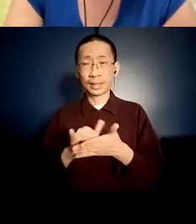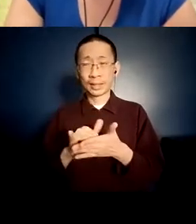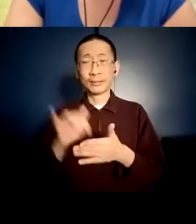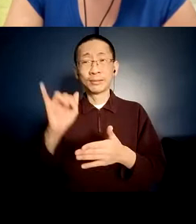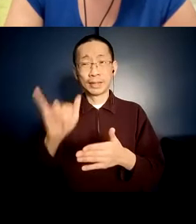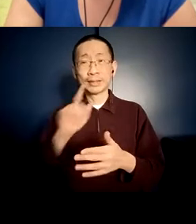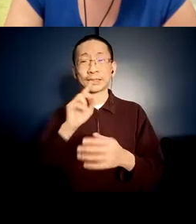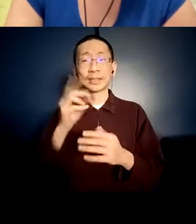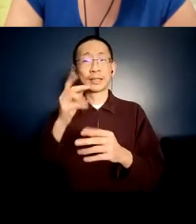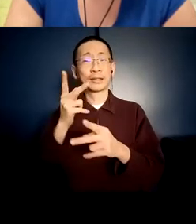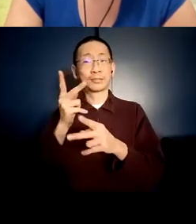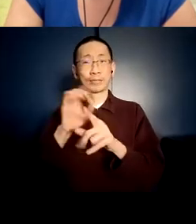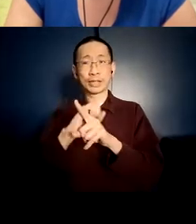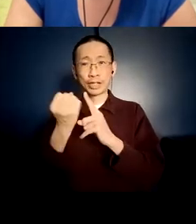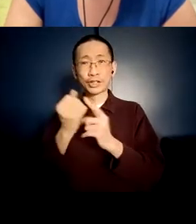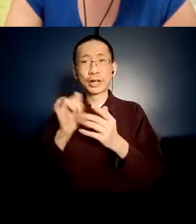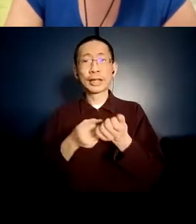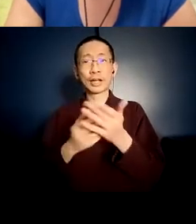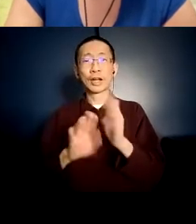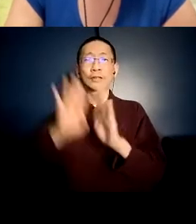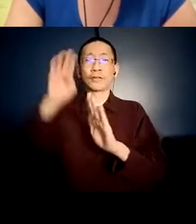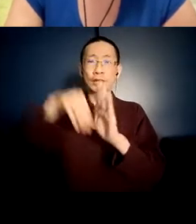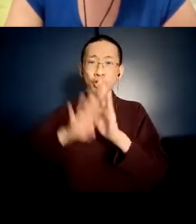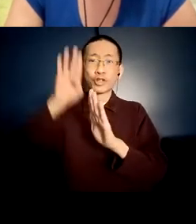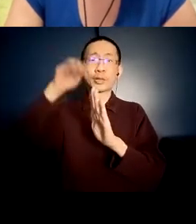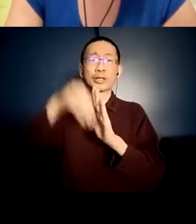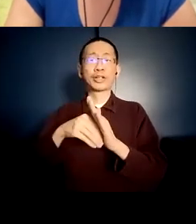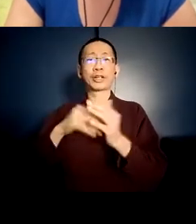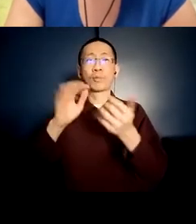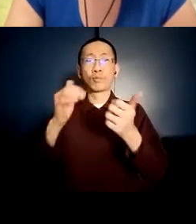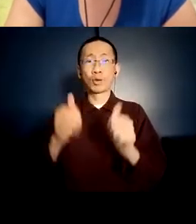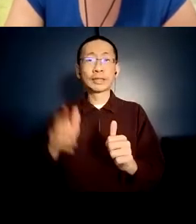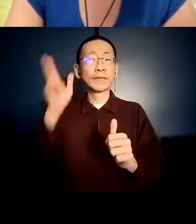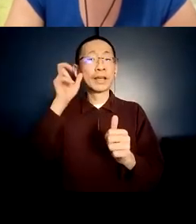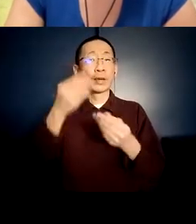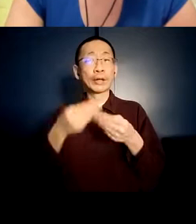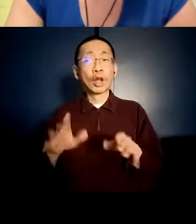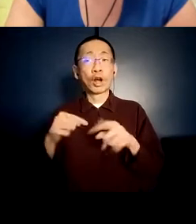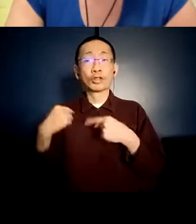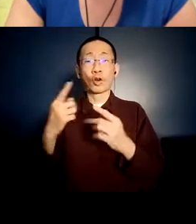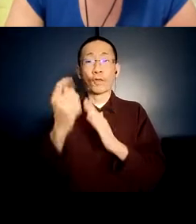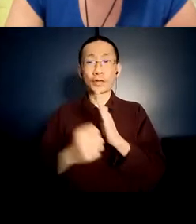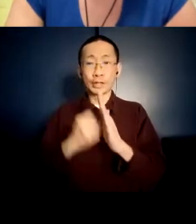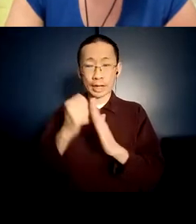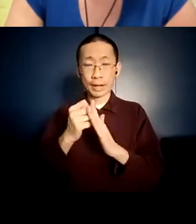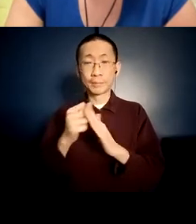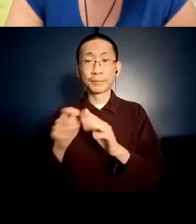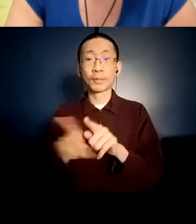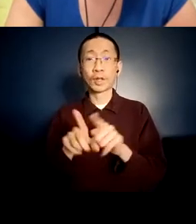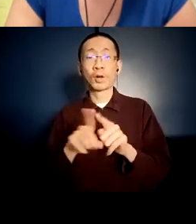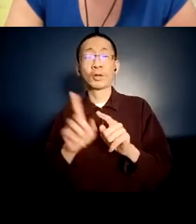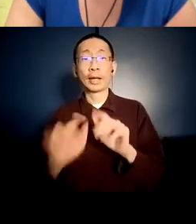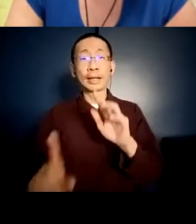condition that causes fluctuating progressive hearing loss over time. And it also comes